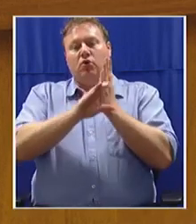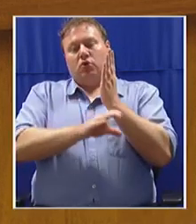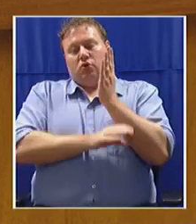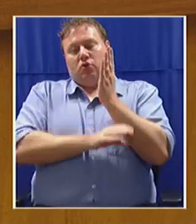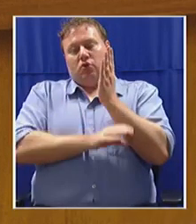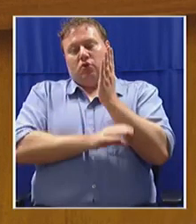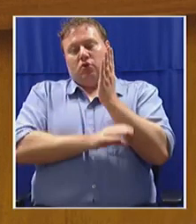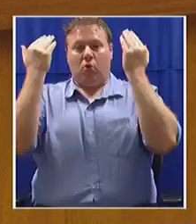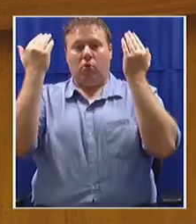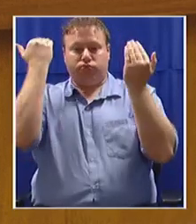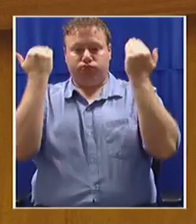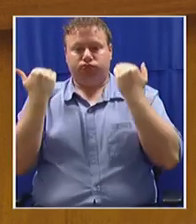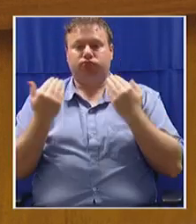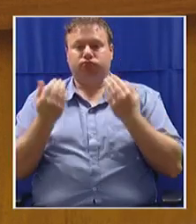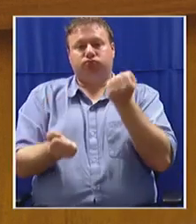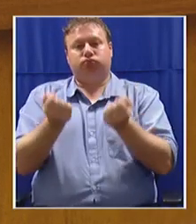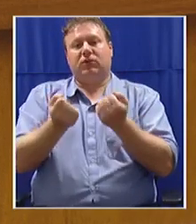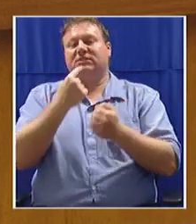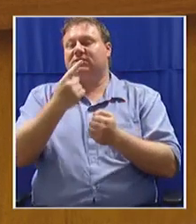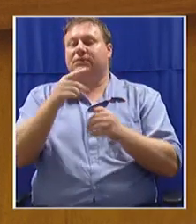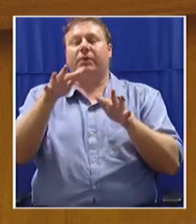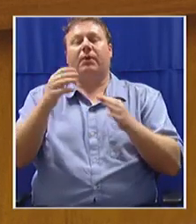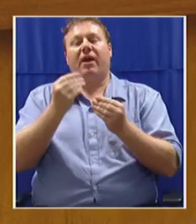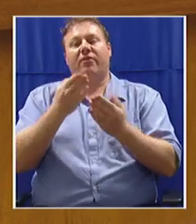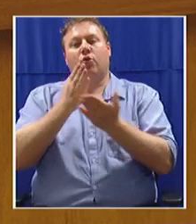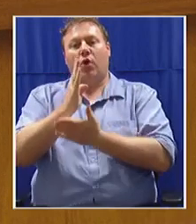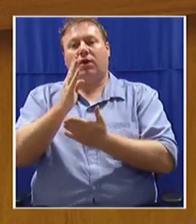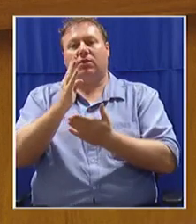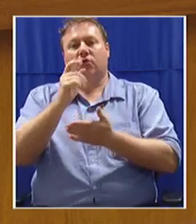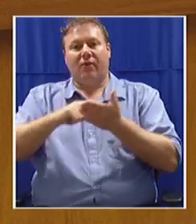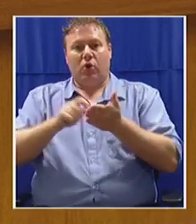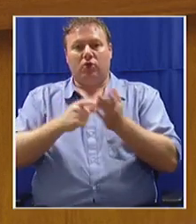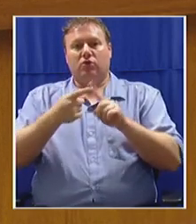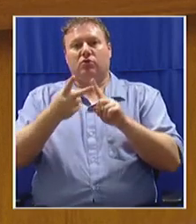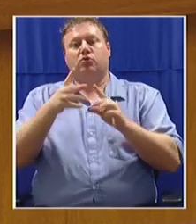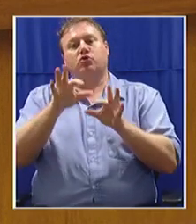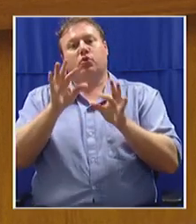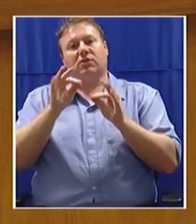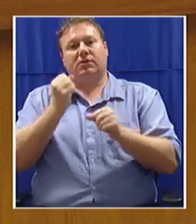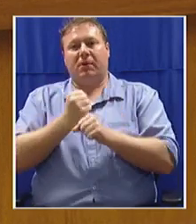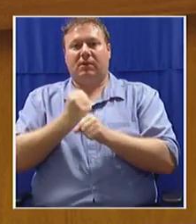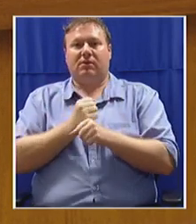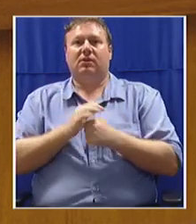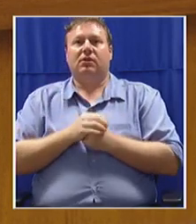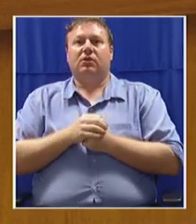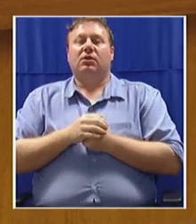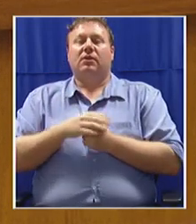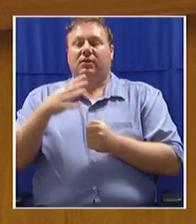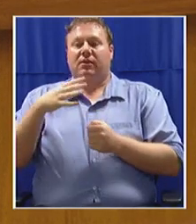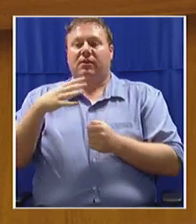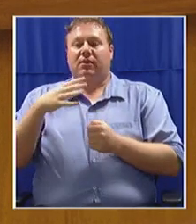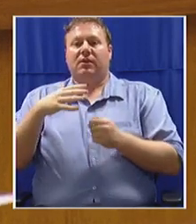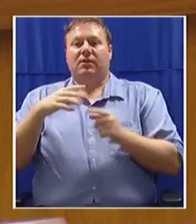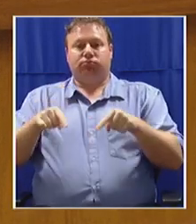Upon deciding on whether there was a link between these rights and the disclosure of private funding